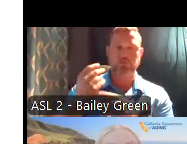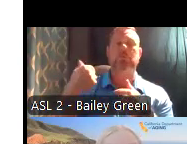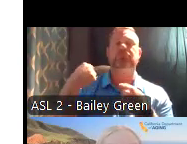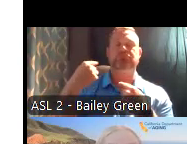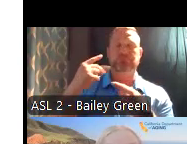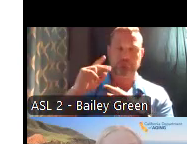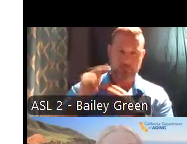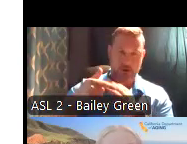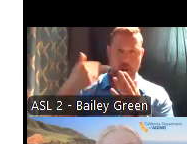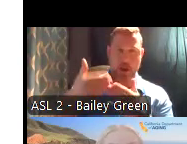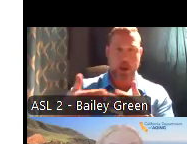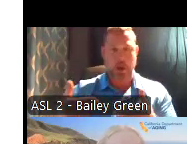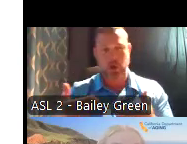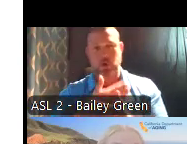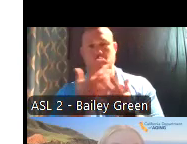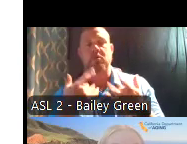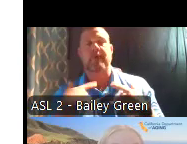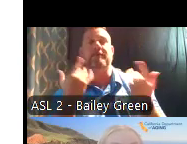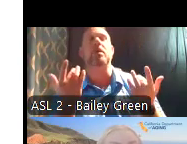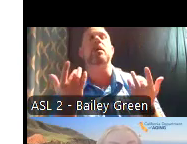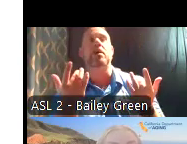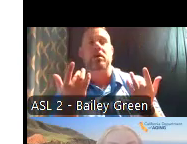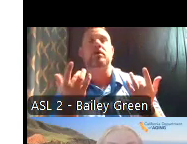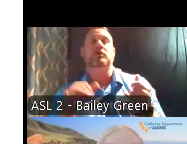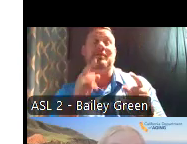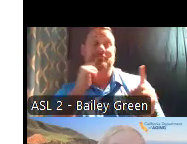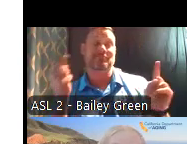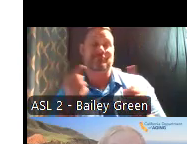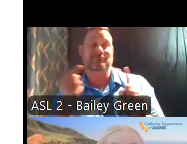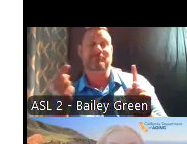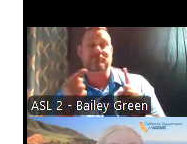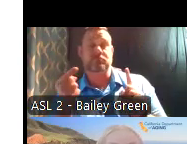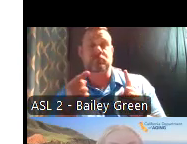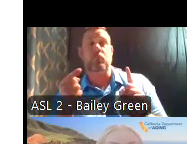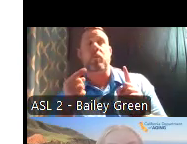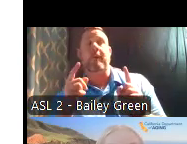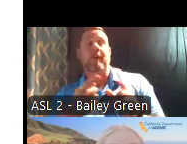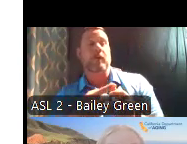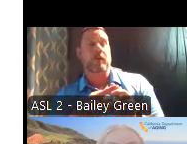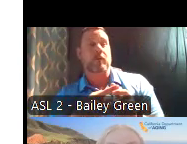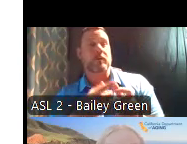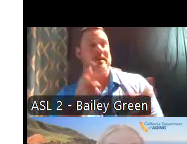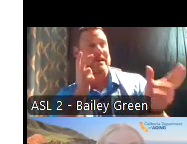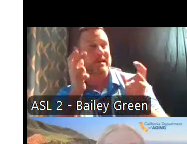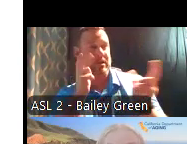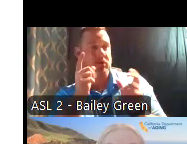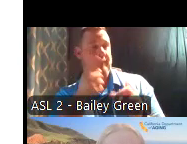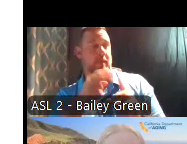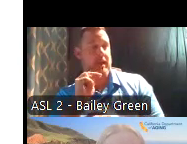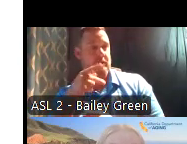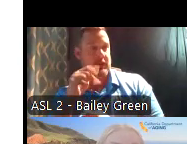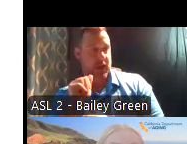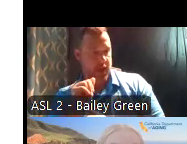So really, this event is geared towards hearing directly from our MPA